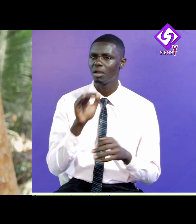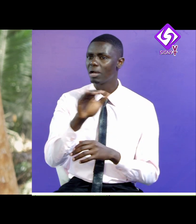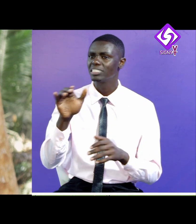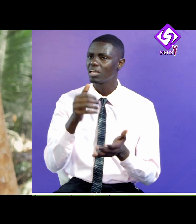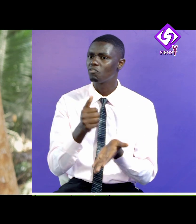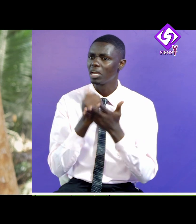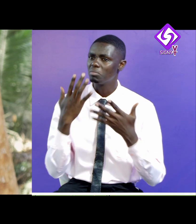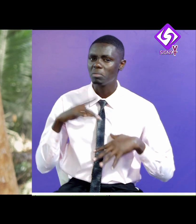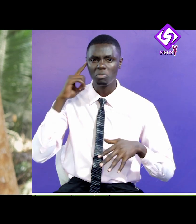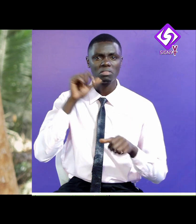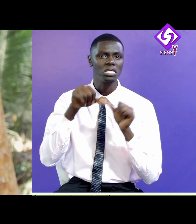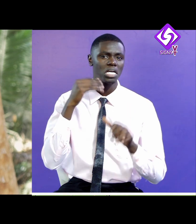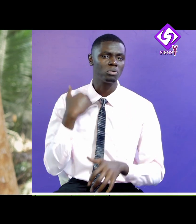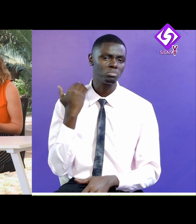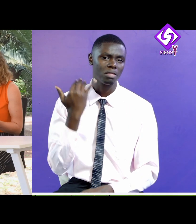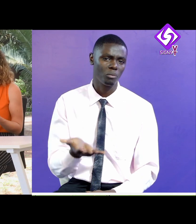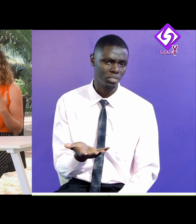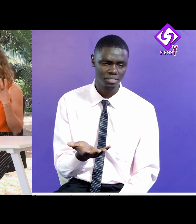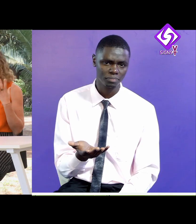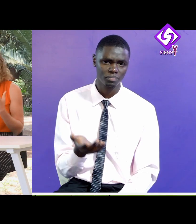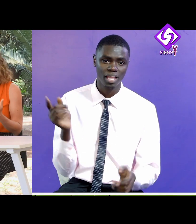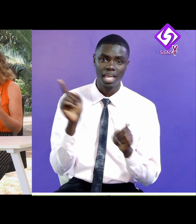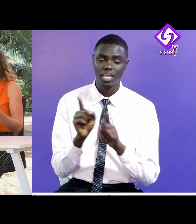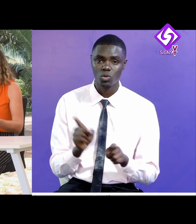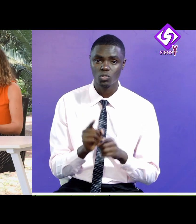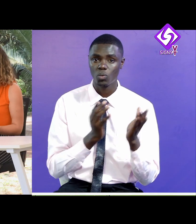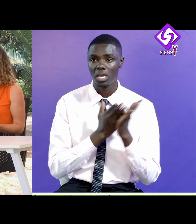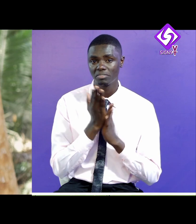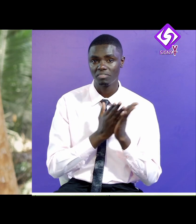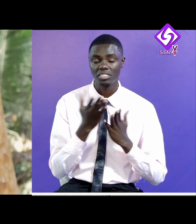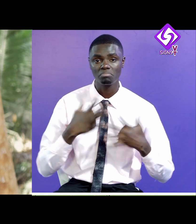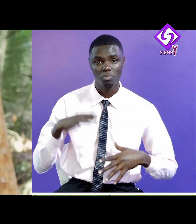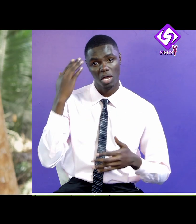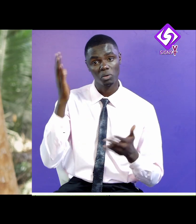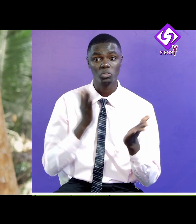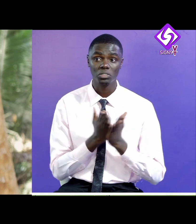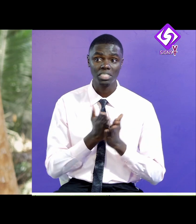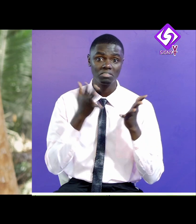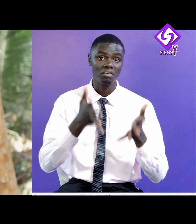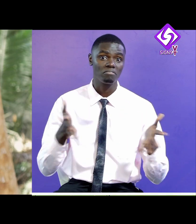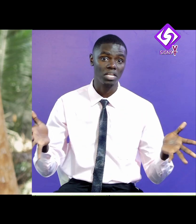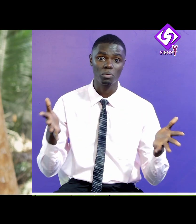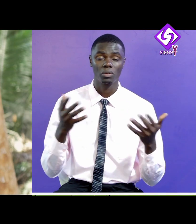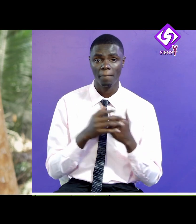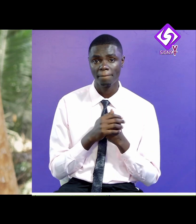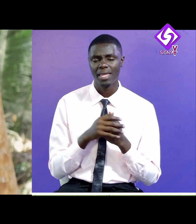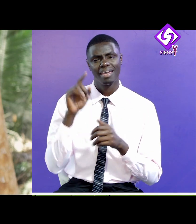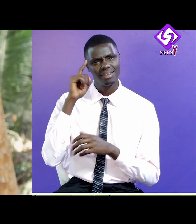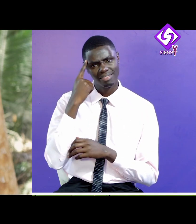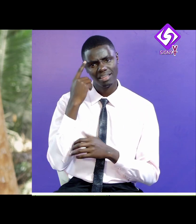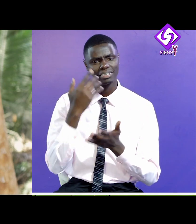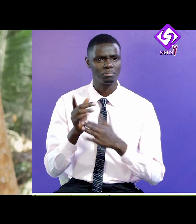help. There is also services, people don't know what services are available. And I